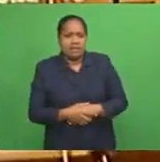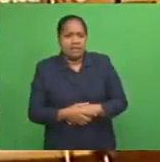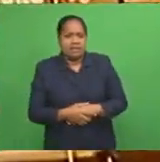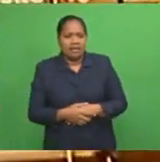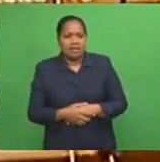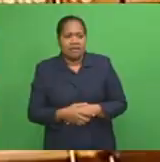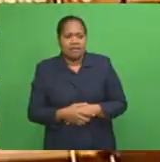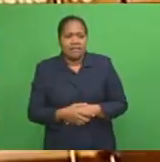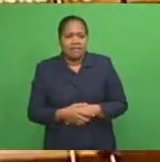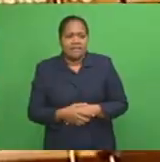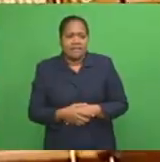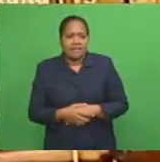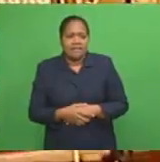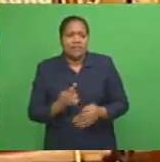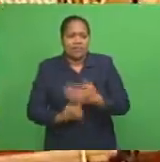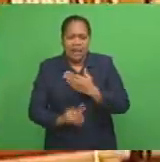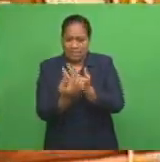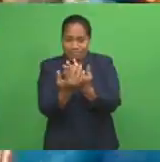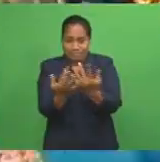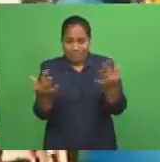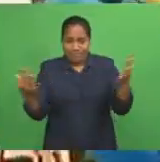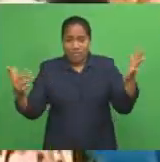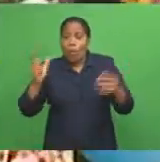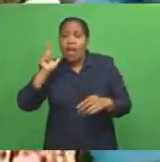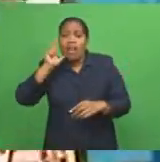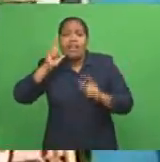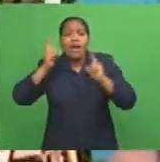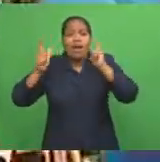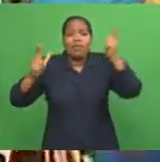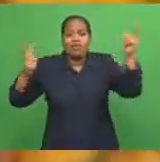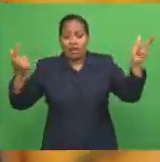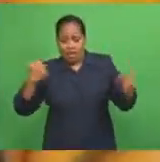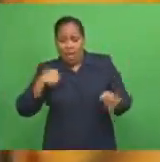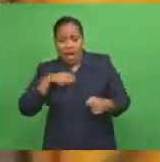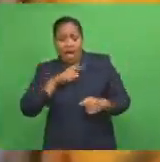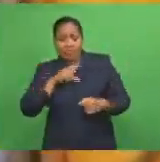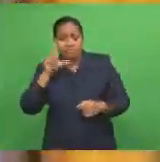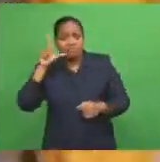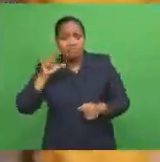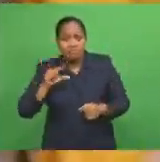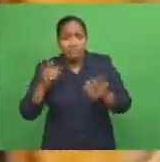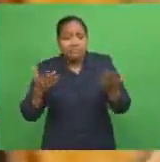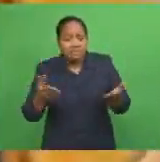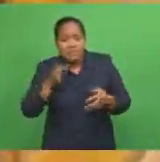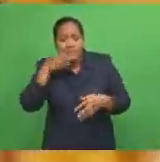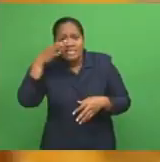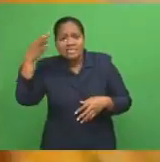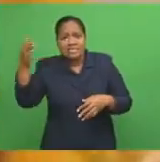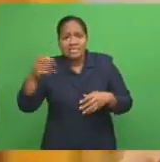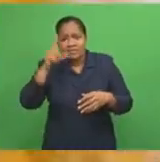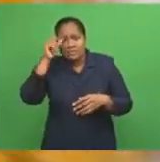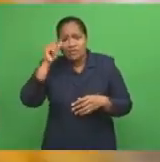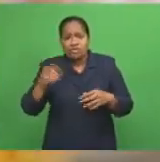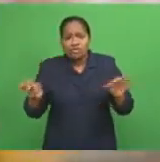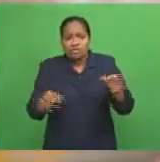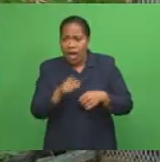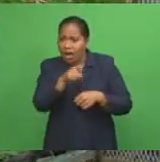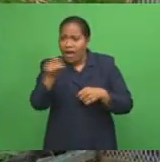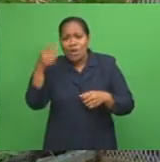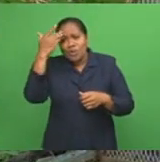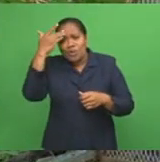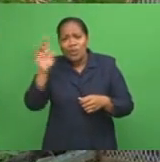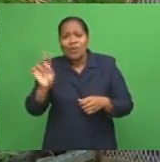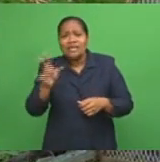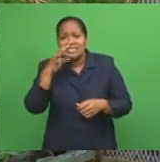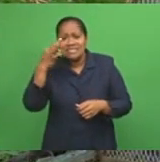spectators, the audience was louder than us singing Fijian song, not even understanding what they sing. I thought back